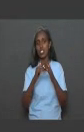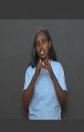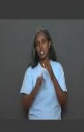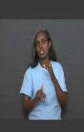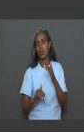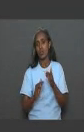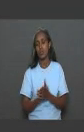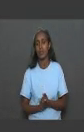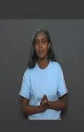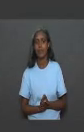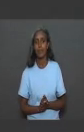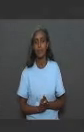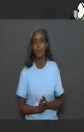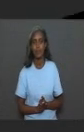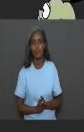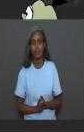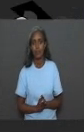each discount.